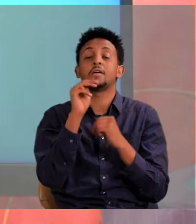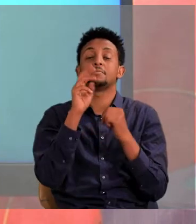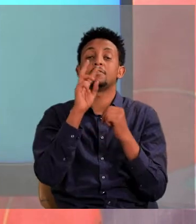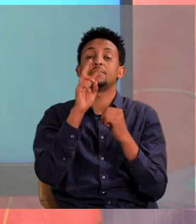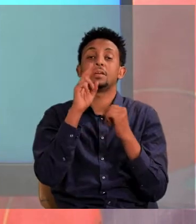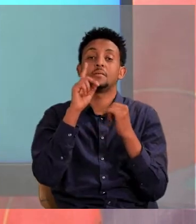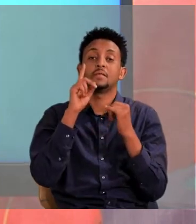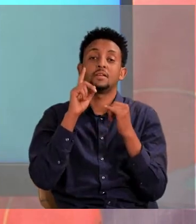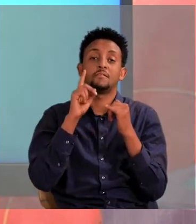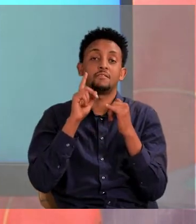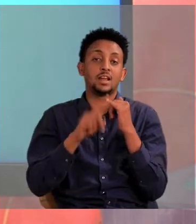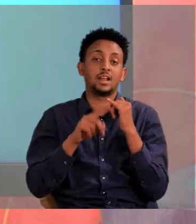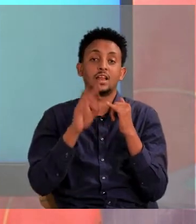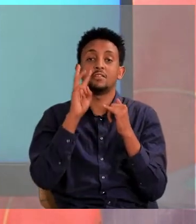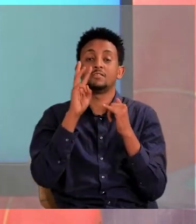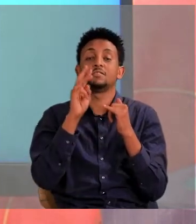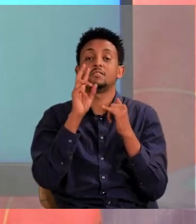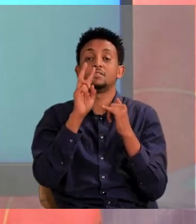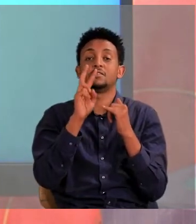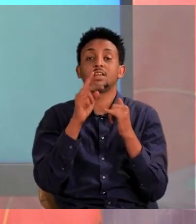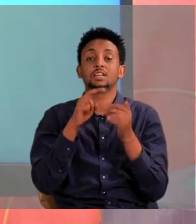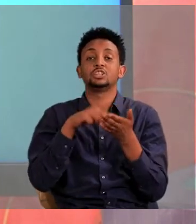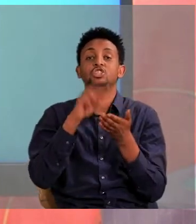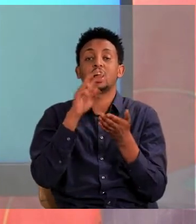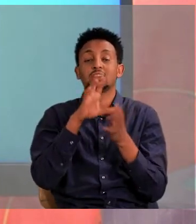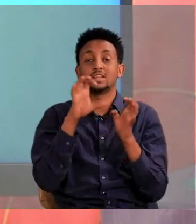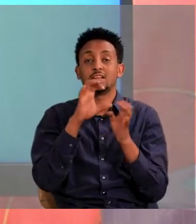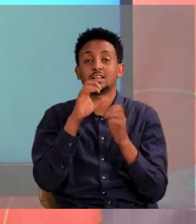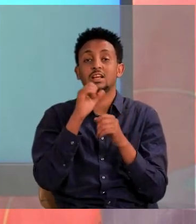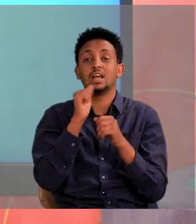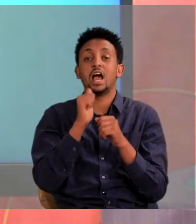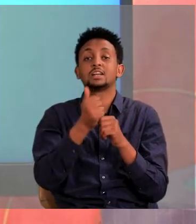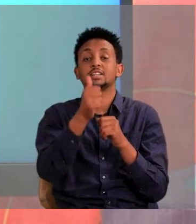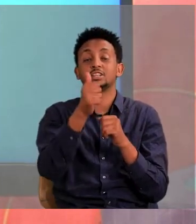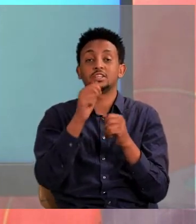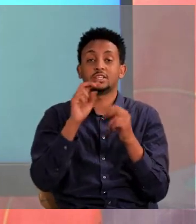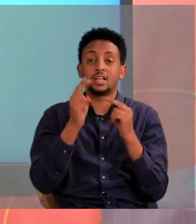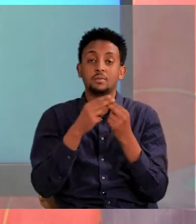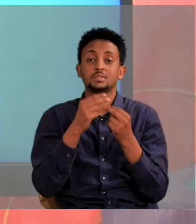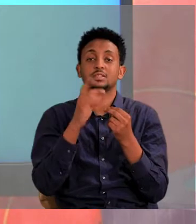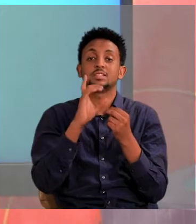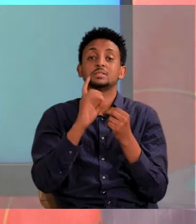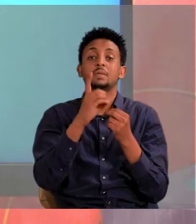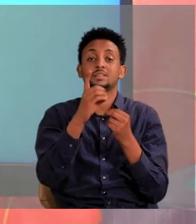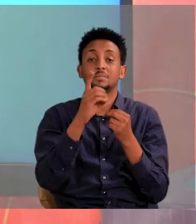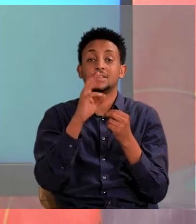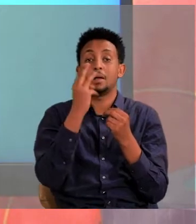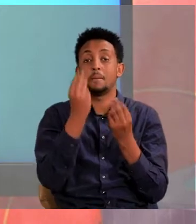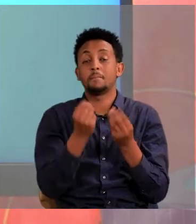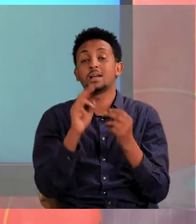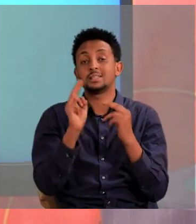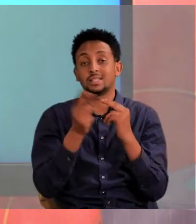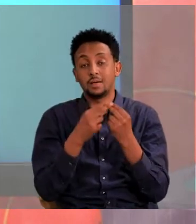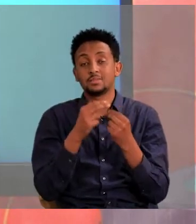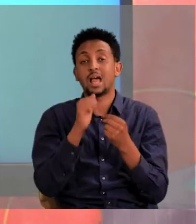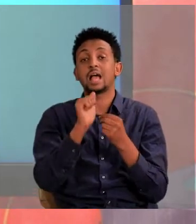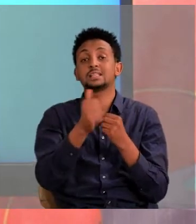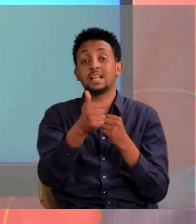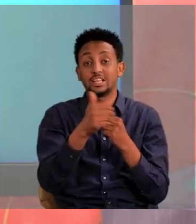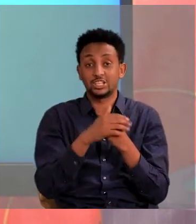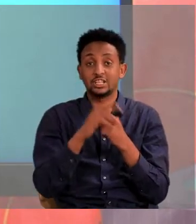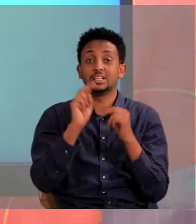squared minus V initial squared, and for acceleration times displacement as well, mass times